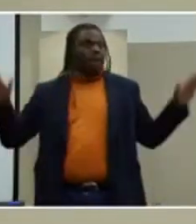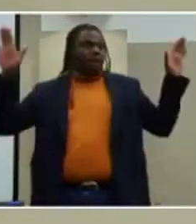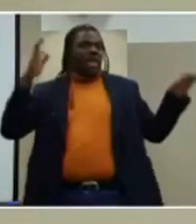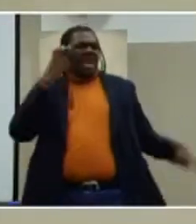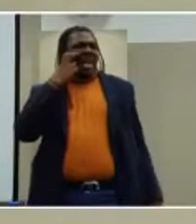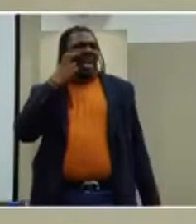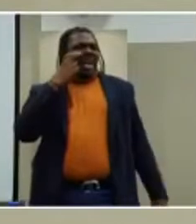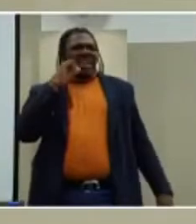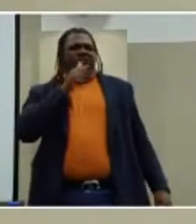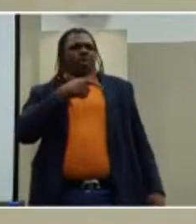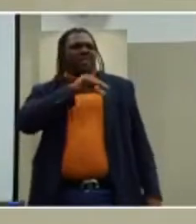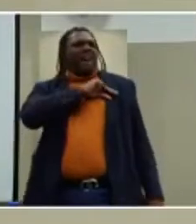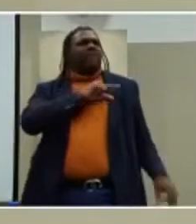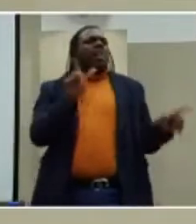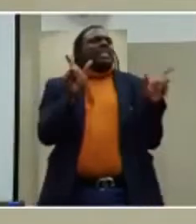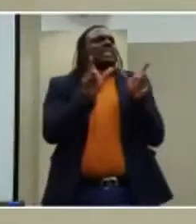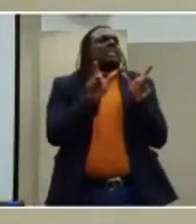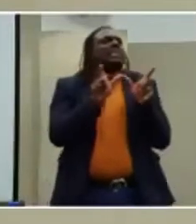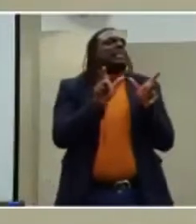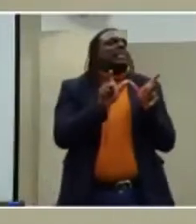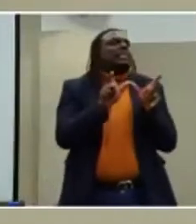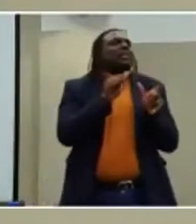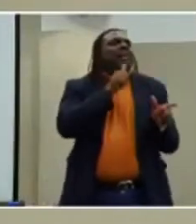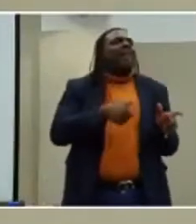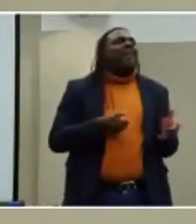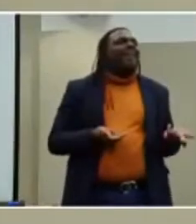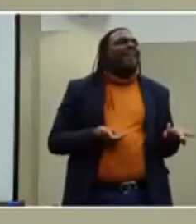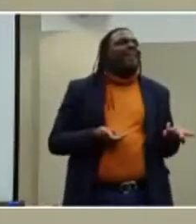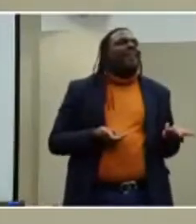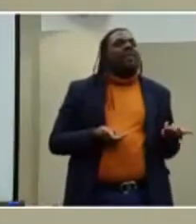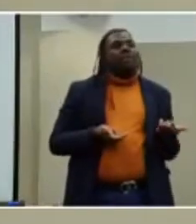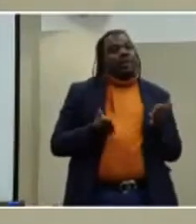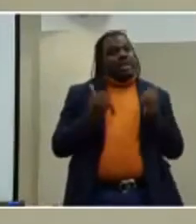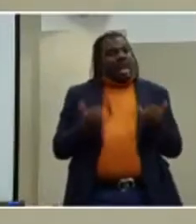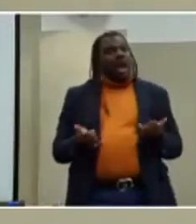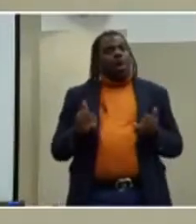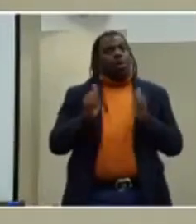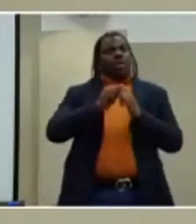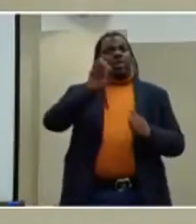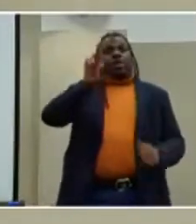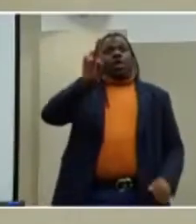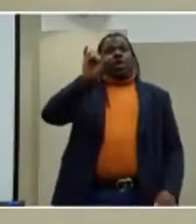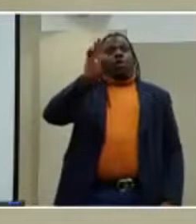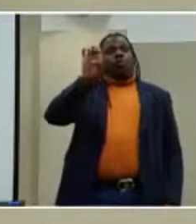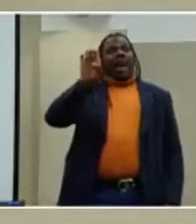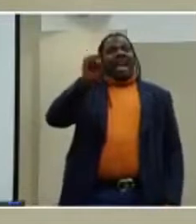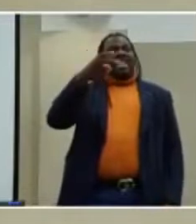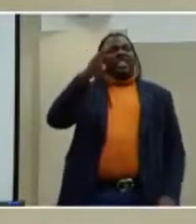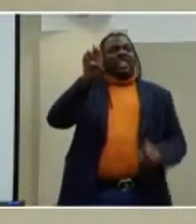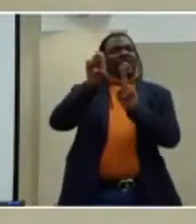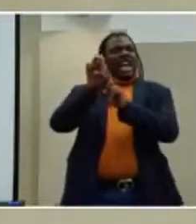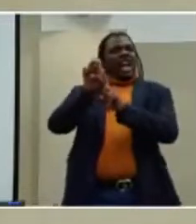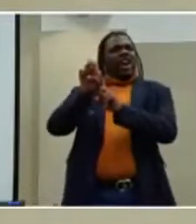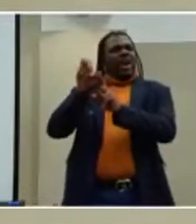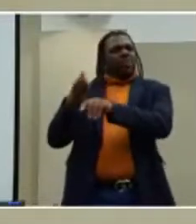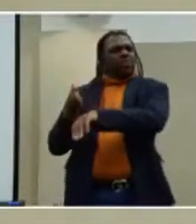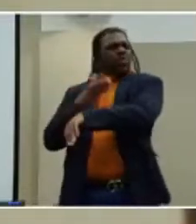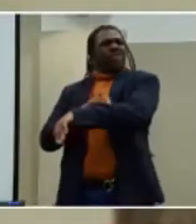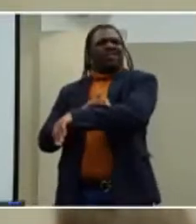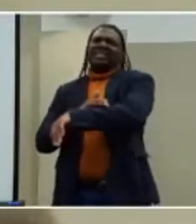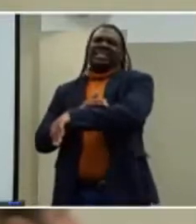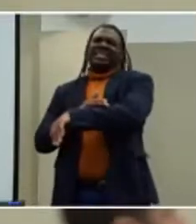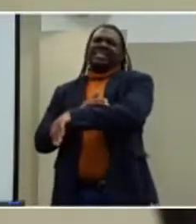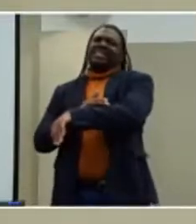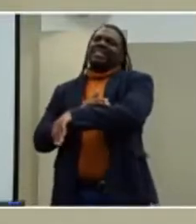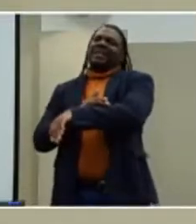didn't qualify for a driver's license. With the advent of rideshare, we thought things were going to really improve. However, we're finding that